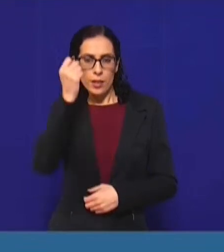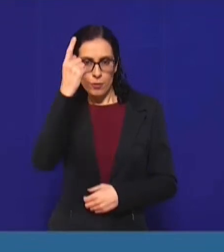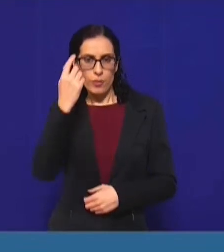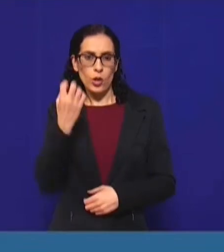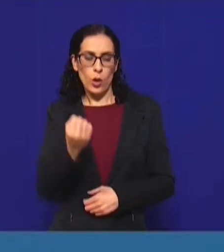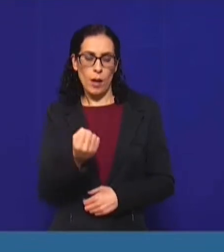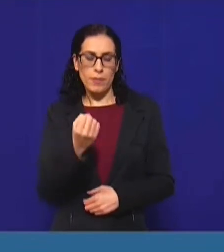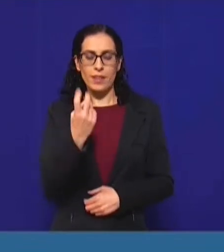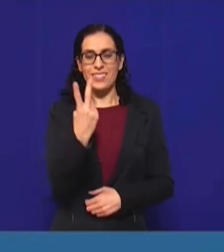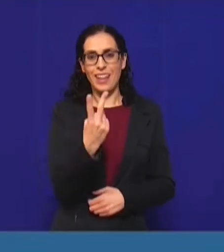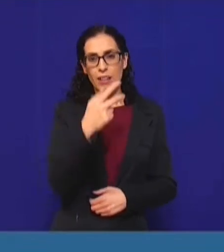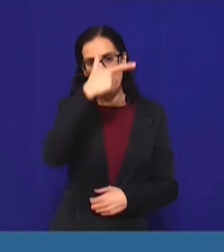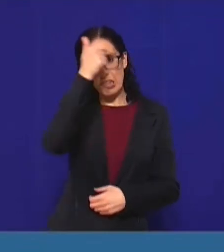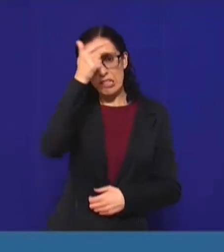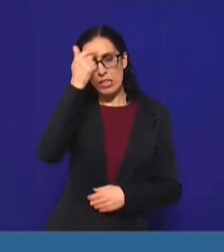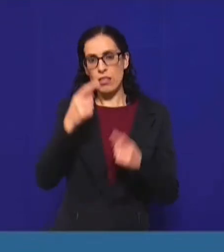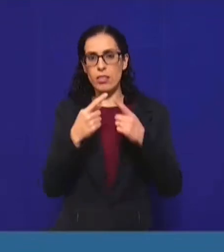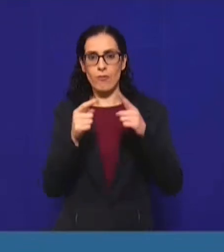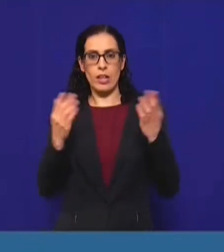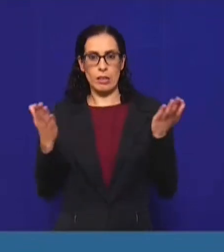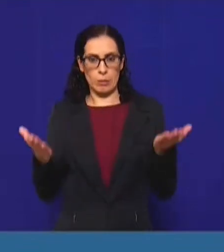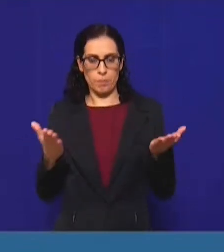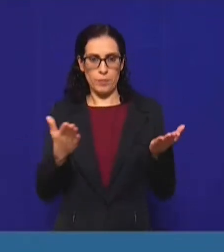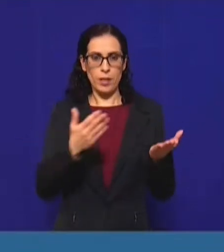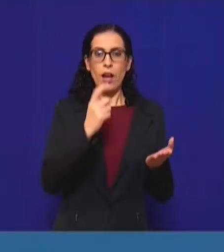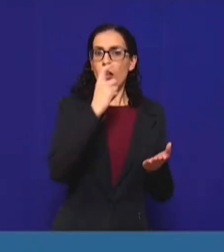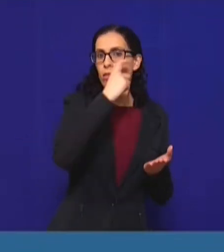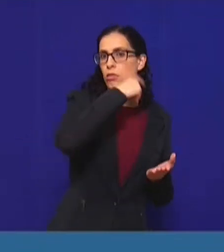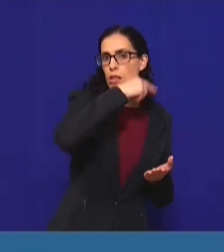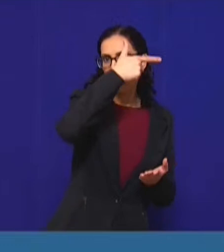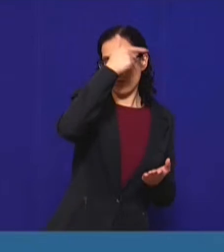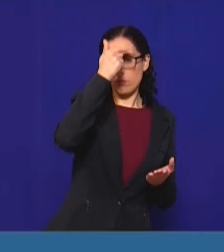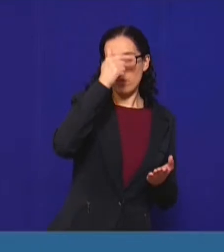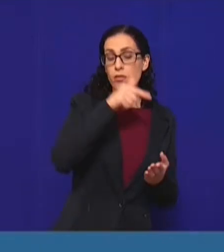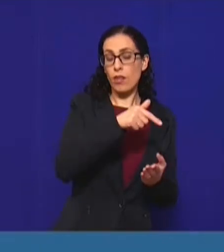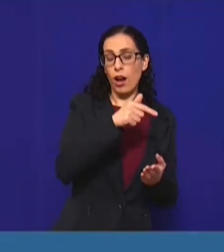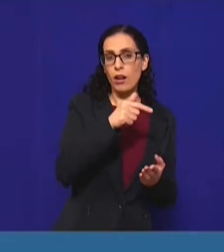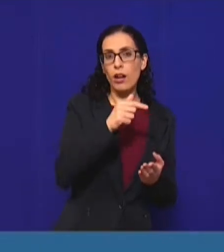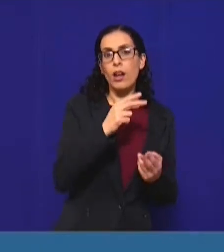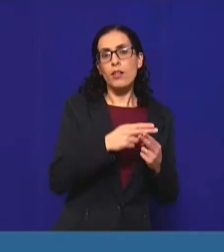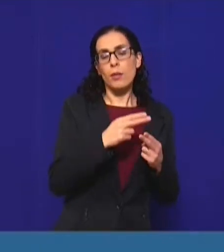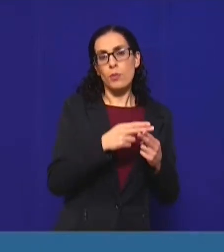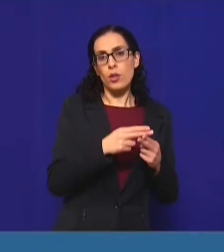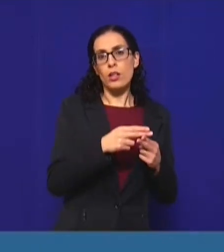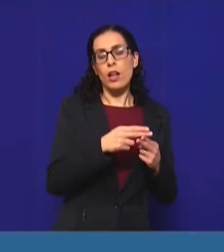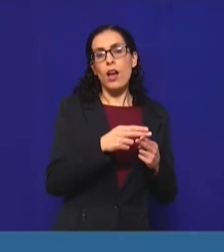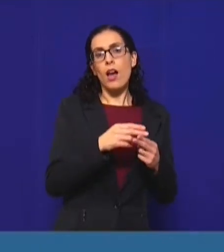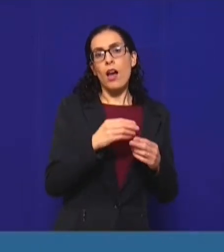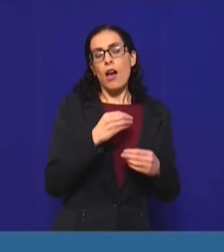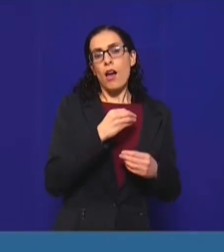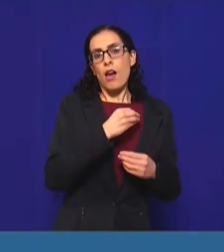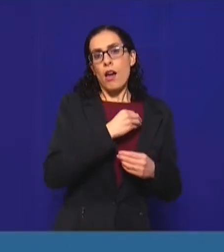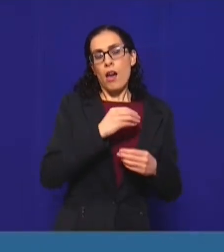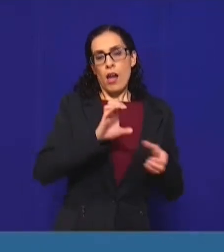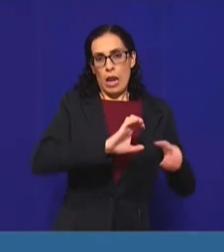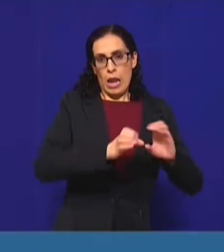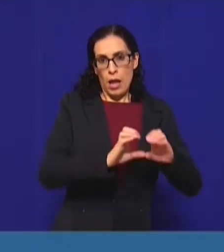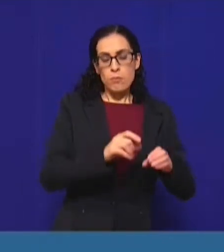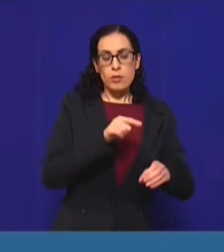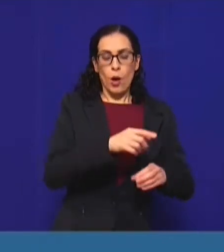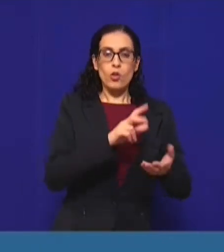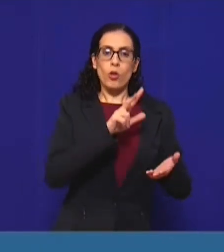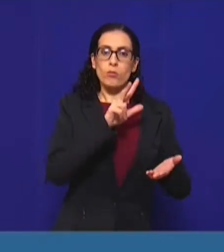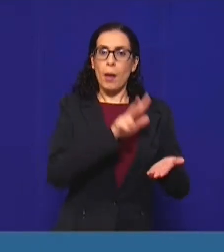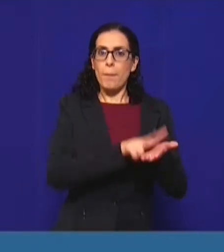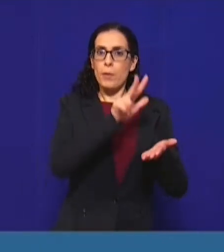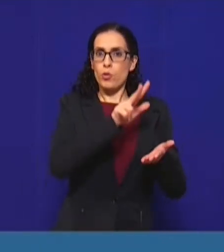tipi ta' testijiet. Għanna il-PCR testing li dan isir f'Medical Diagnostic Lab. U l-Medical Diagnostic Labs huma liċenzjati, kienu